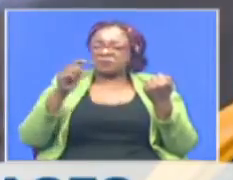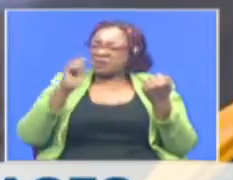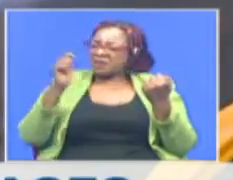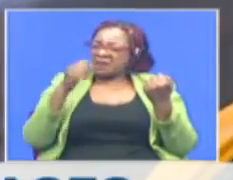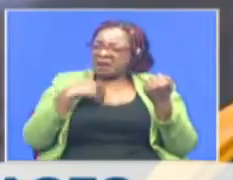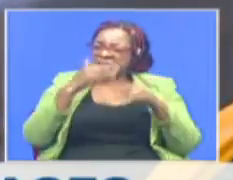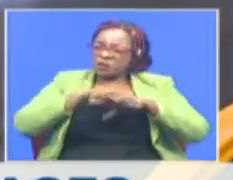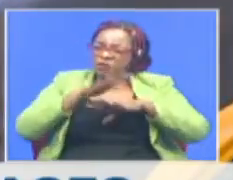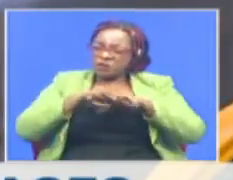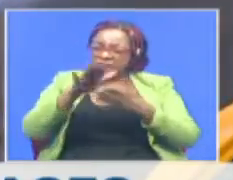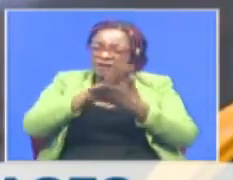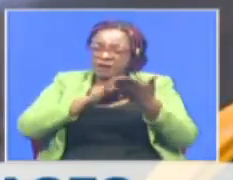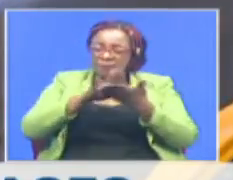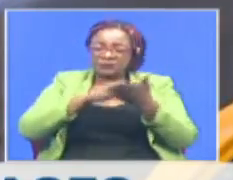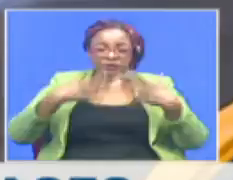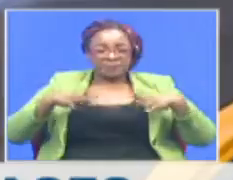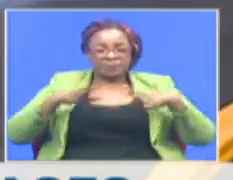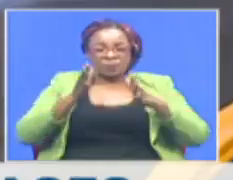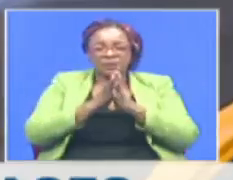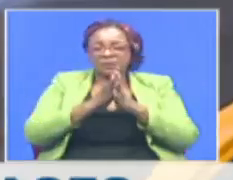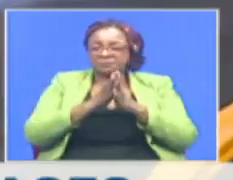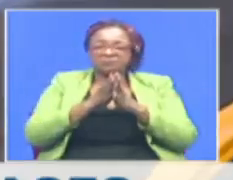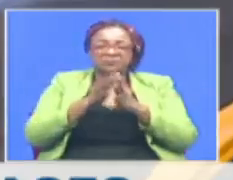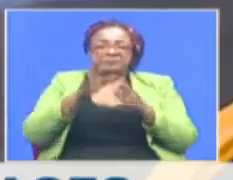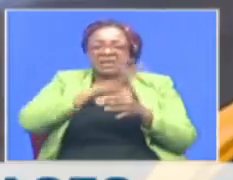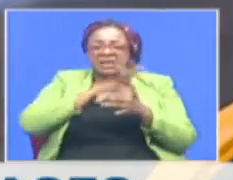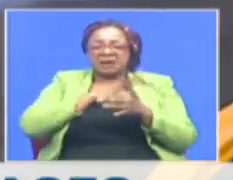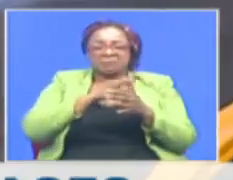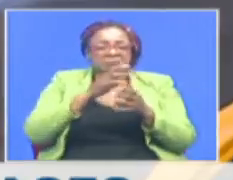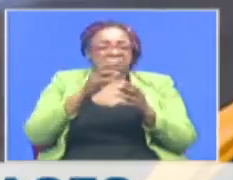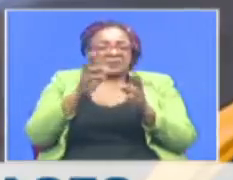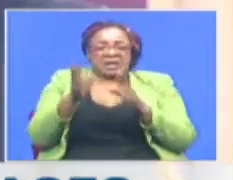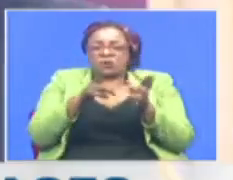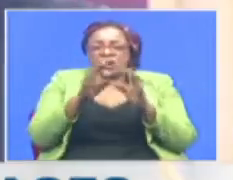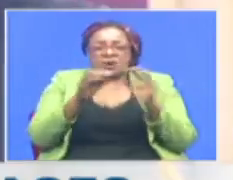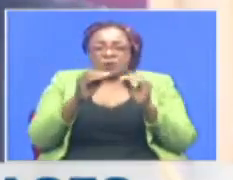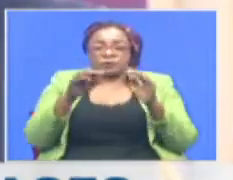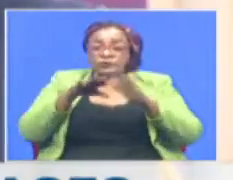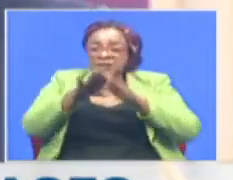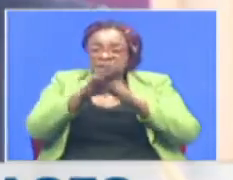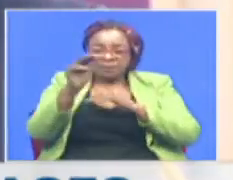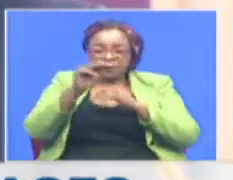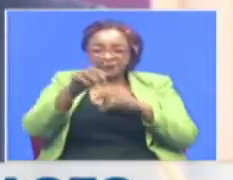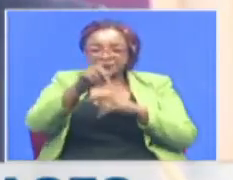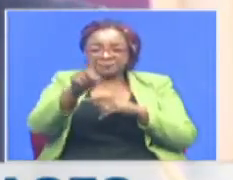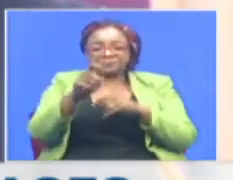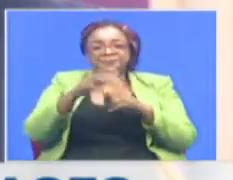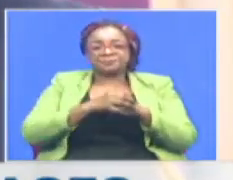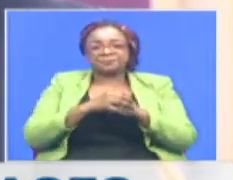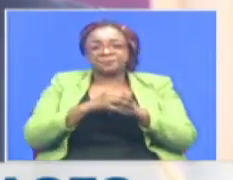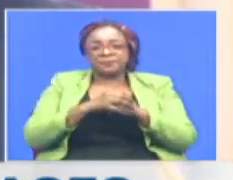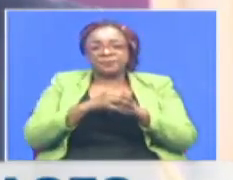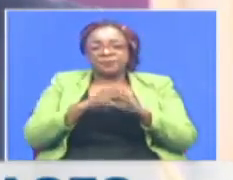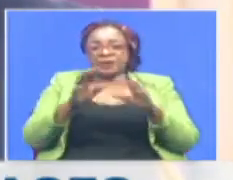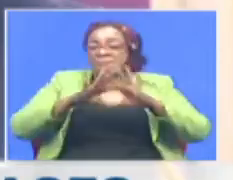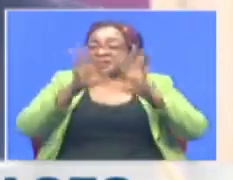conducive environment for people with irregular incomes to access mortgages? In the budget last year, there